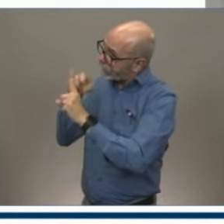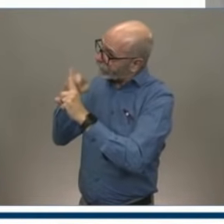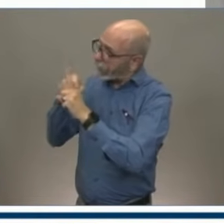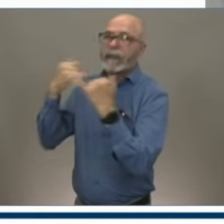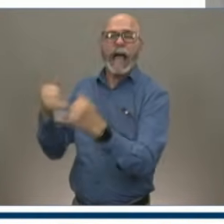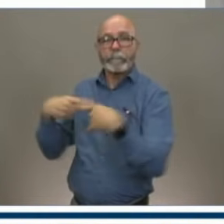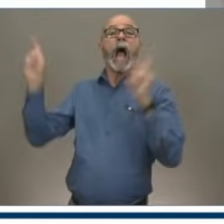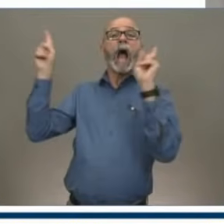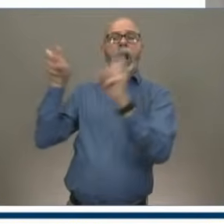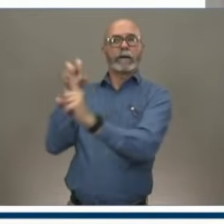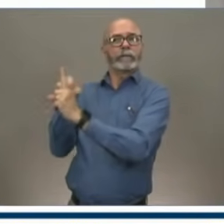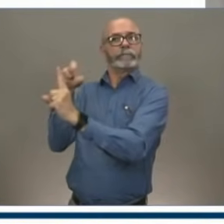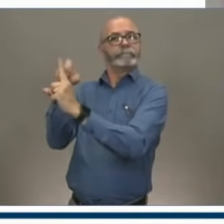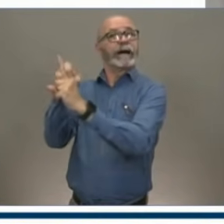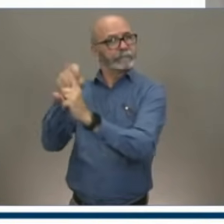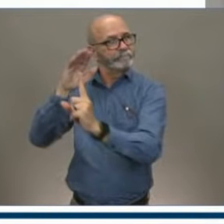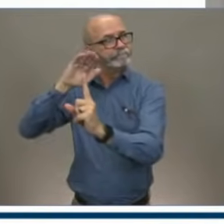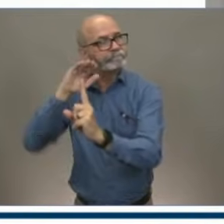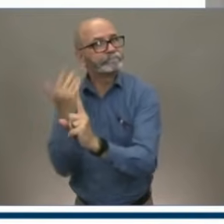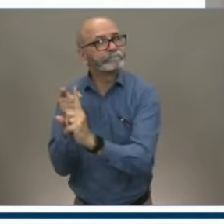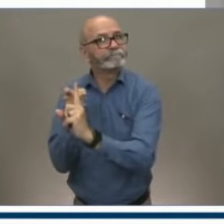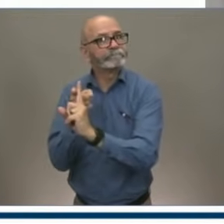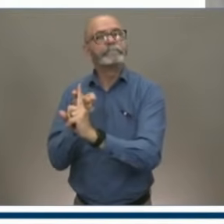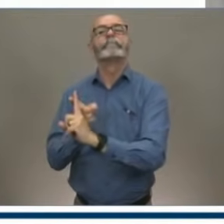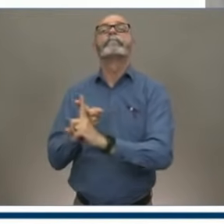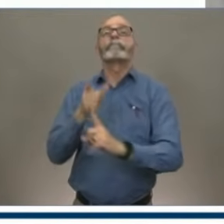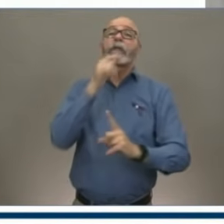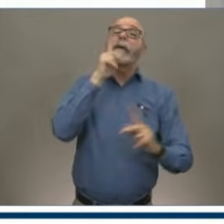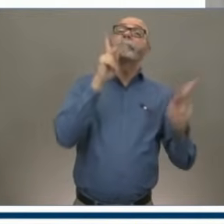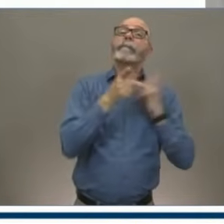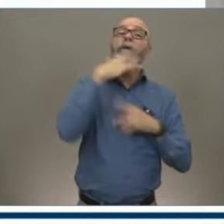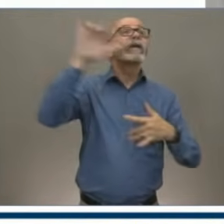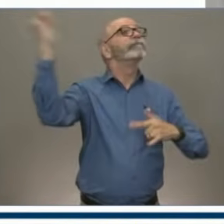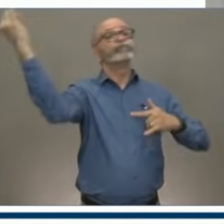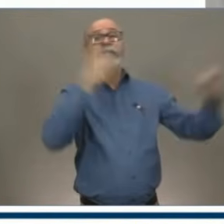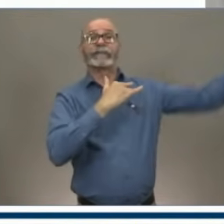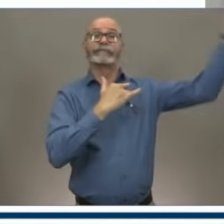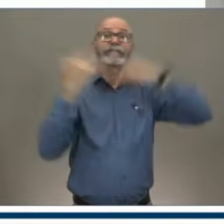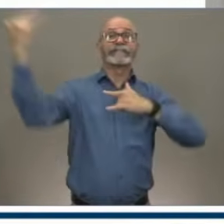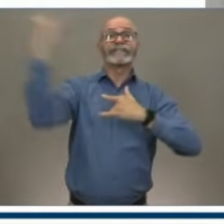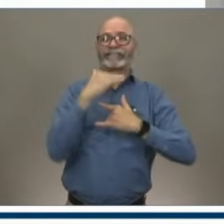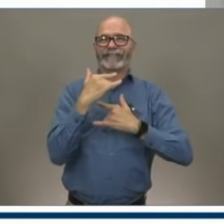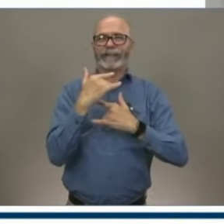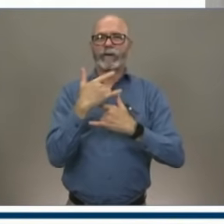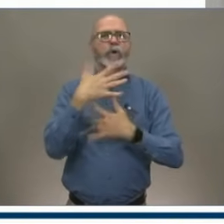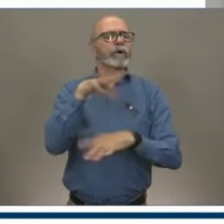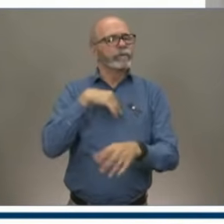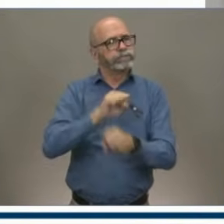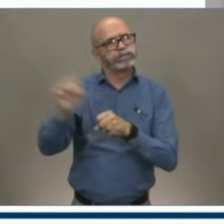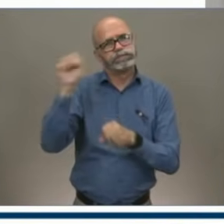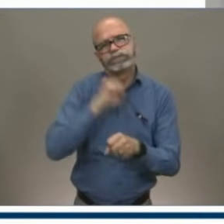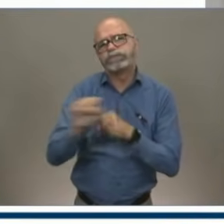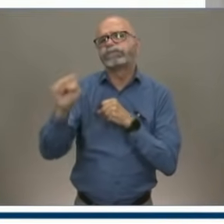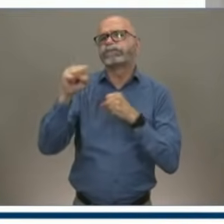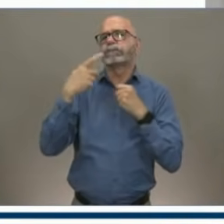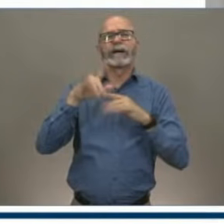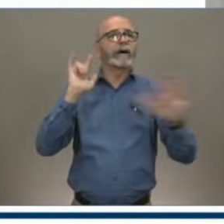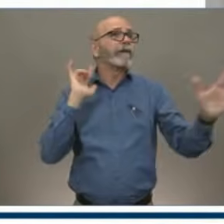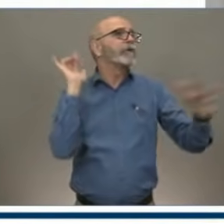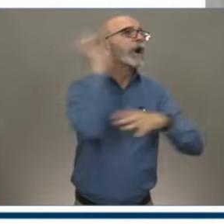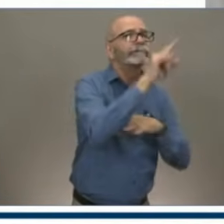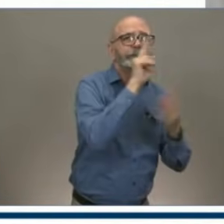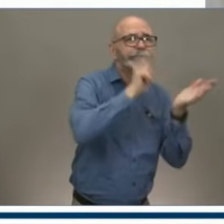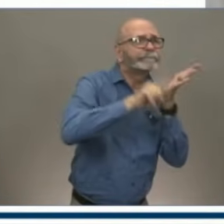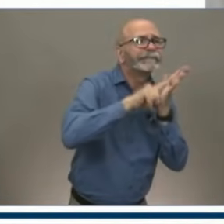a testing strategy for rotational workers. These are hard-working women and men who leave our province and their families